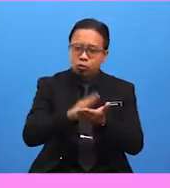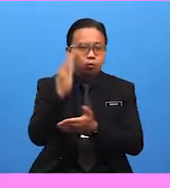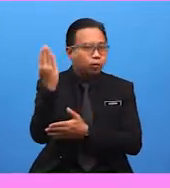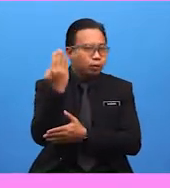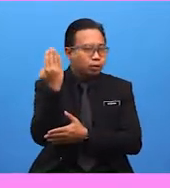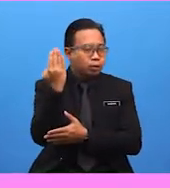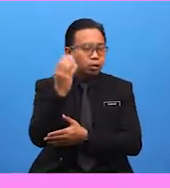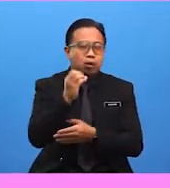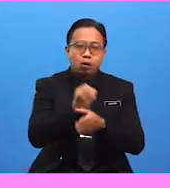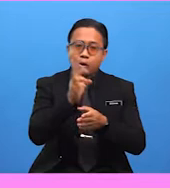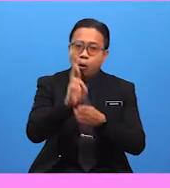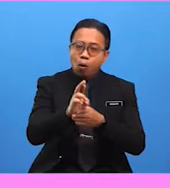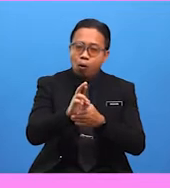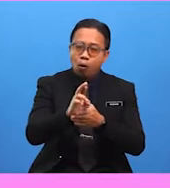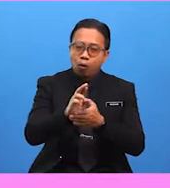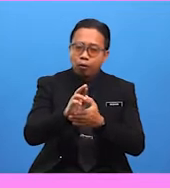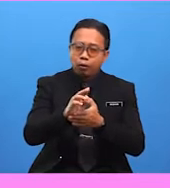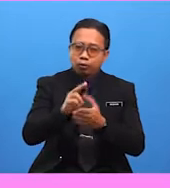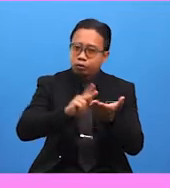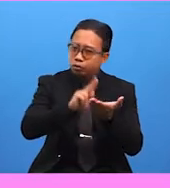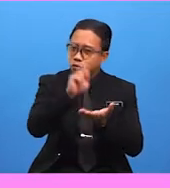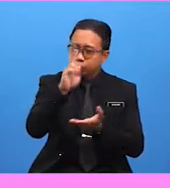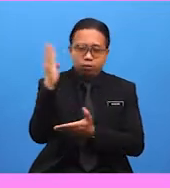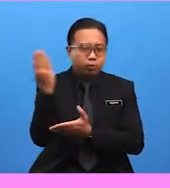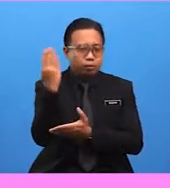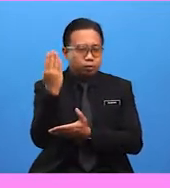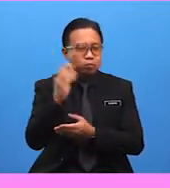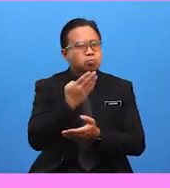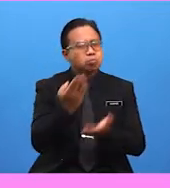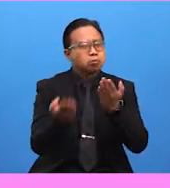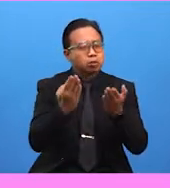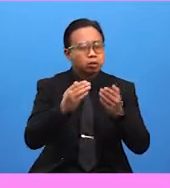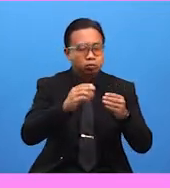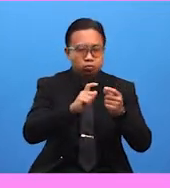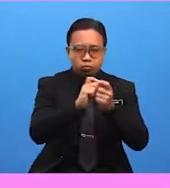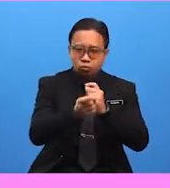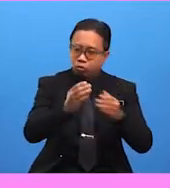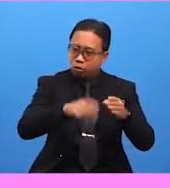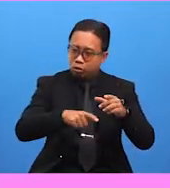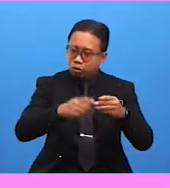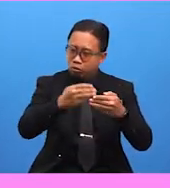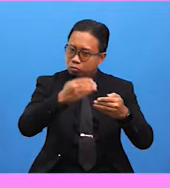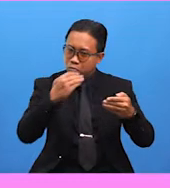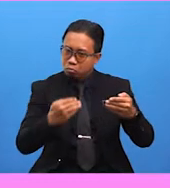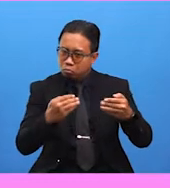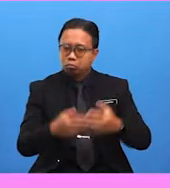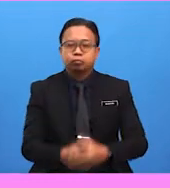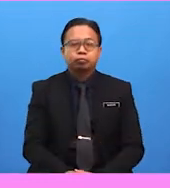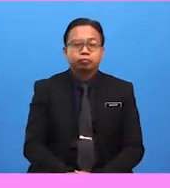or standard universities. They may skip certain stages and focus